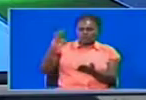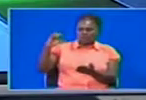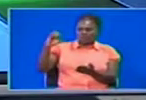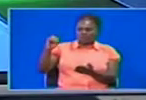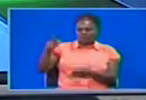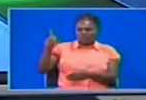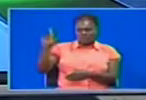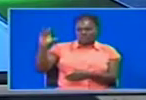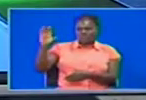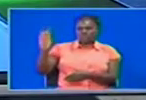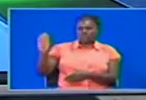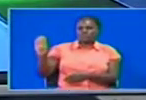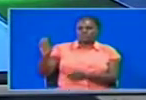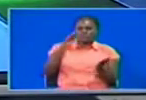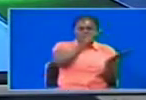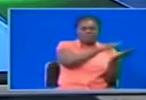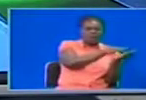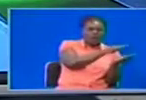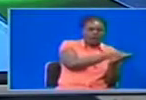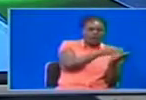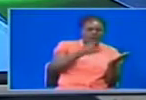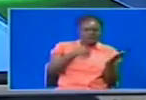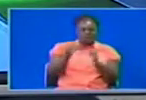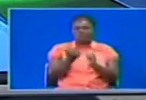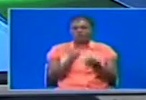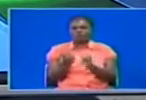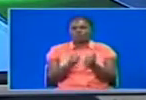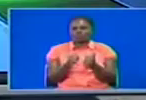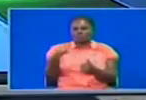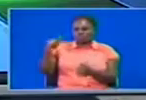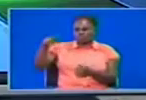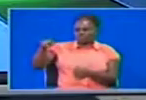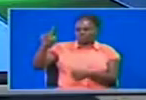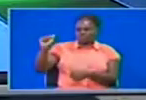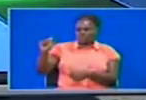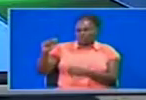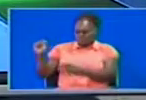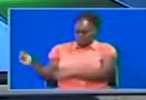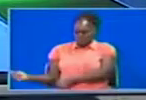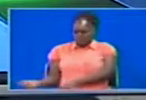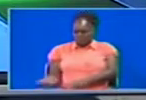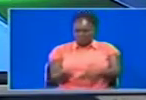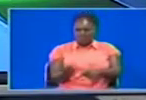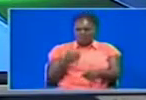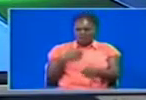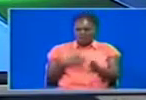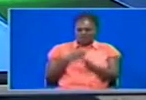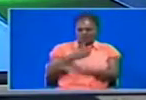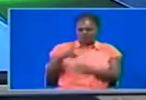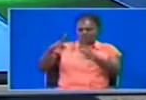Now, KCB Bank will have a tournament, that is the GPA Professional Golf Tournament, that will have more than